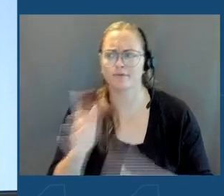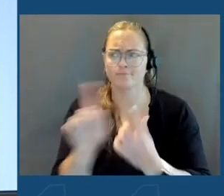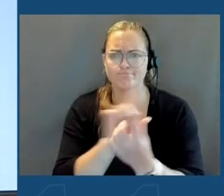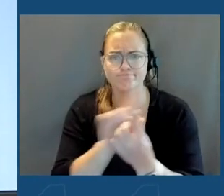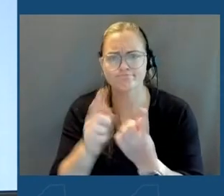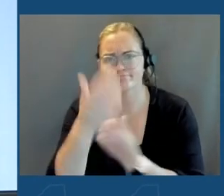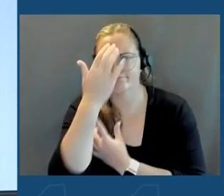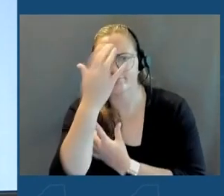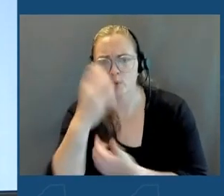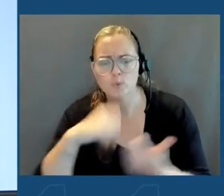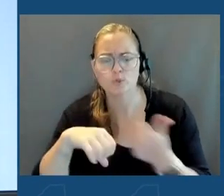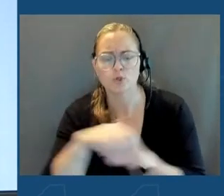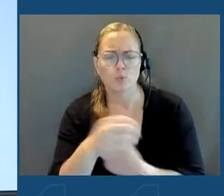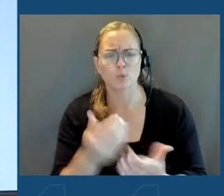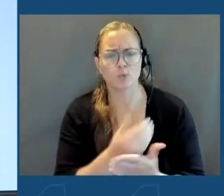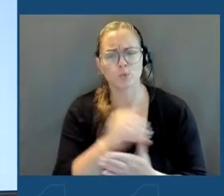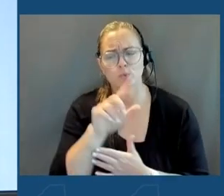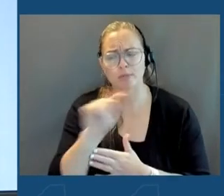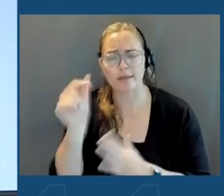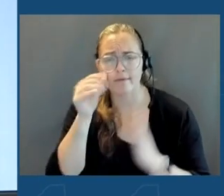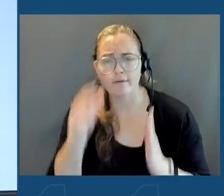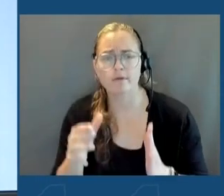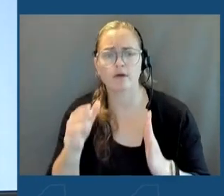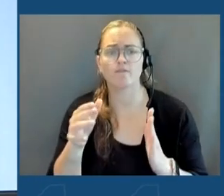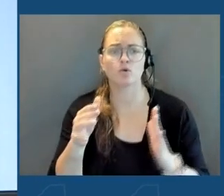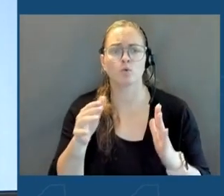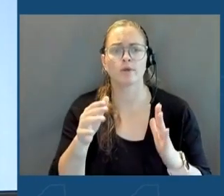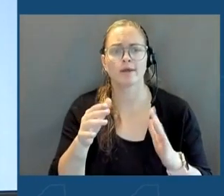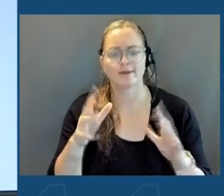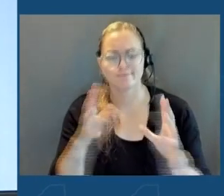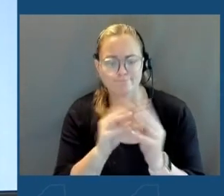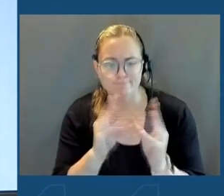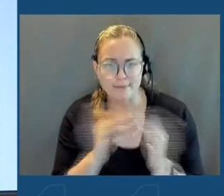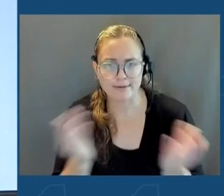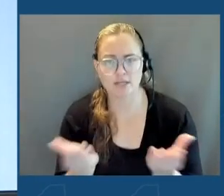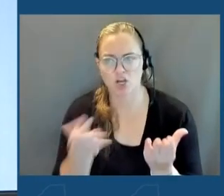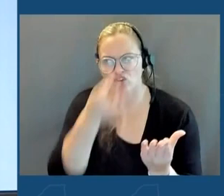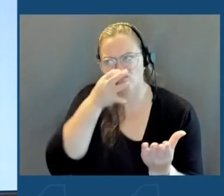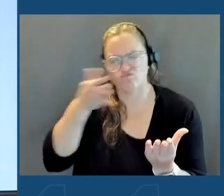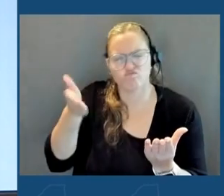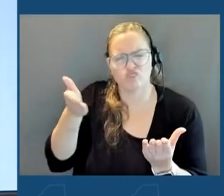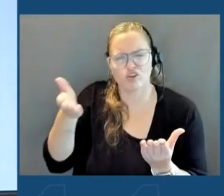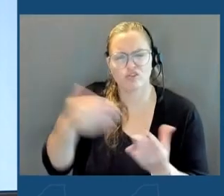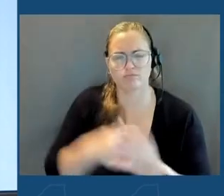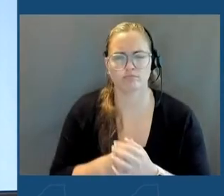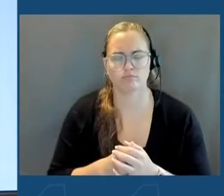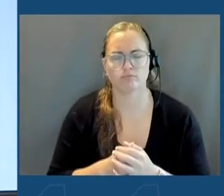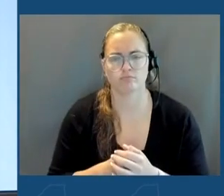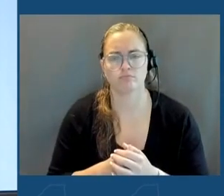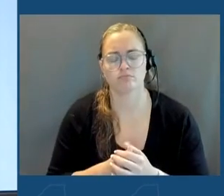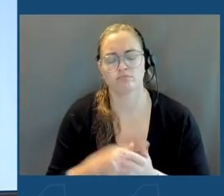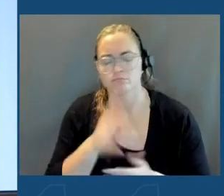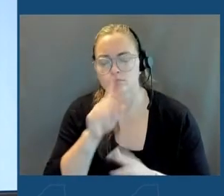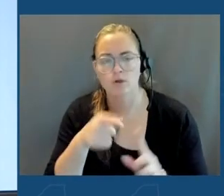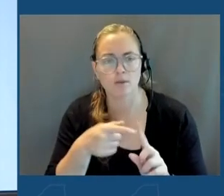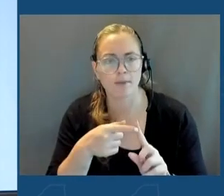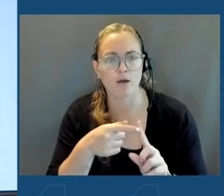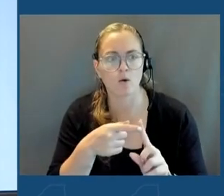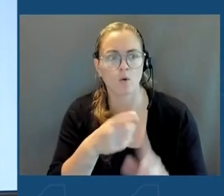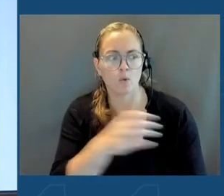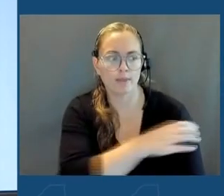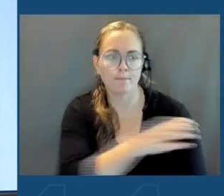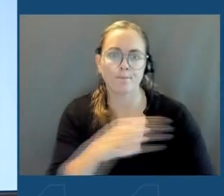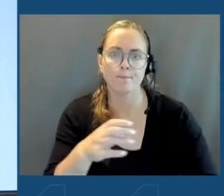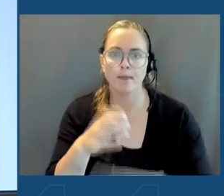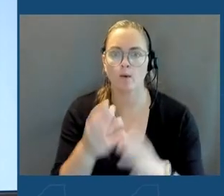new Lieutenant Governor. We had a Chamber of Commerce meeting right here, and he talked to you about the power plant. Nuclear power